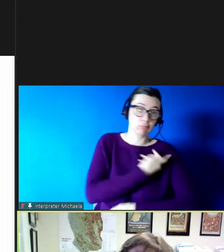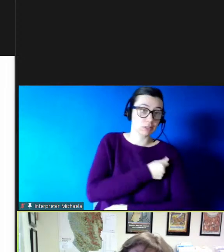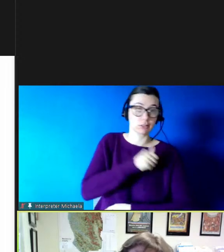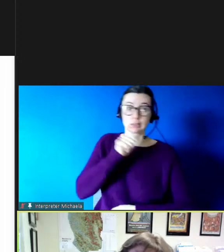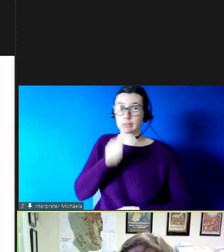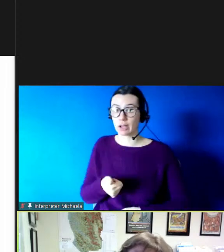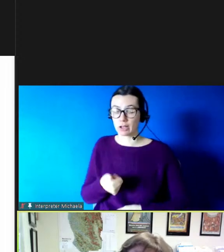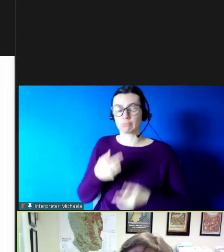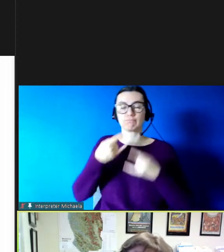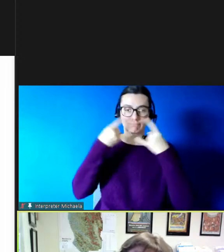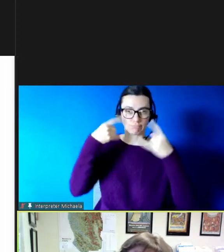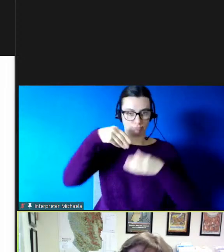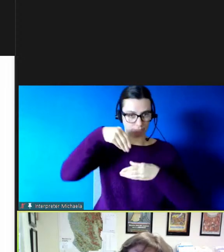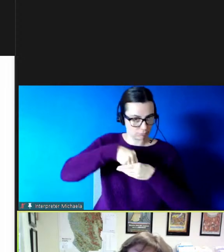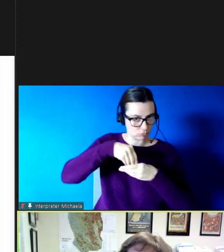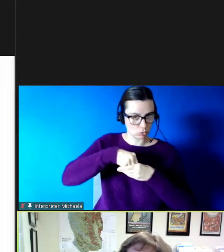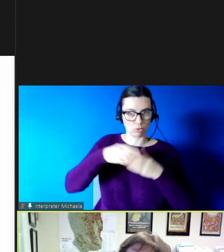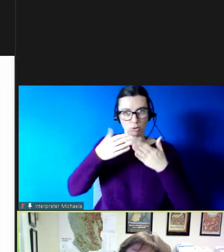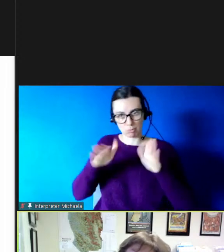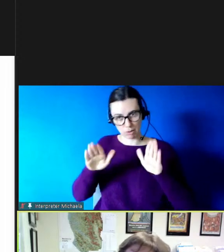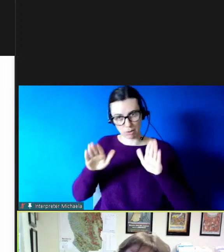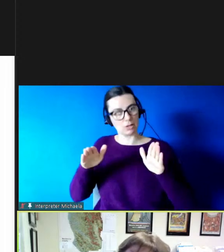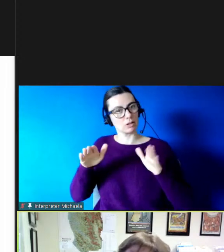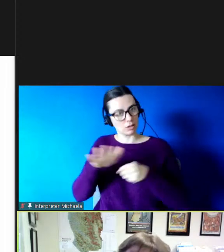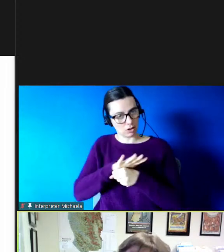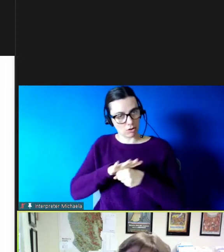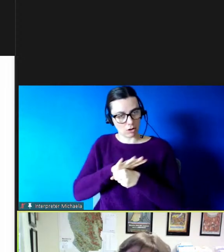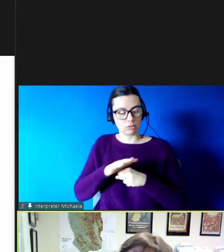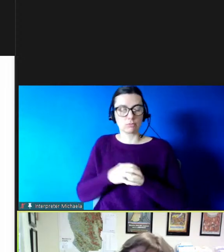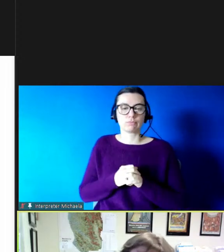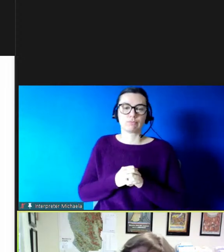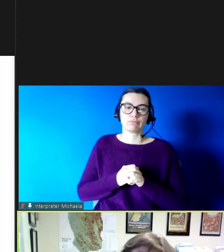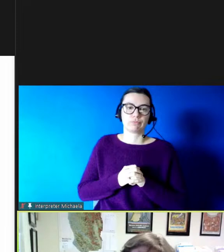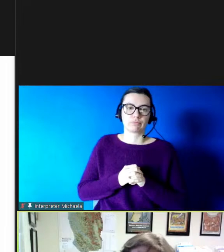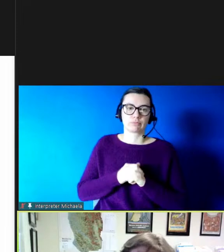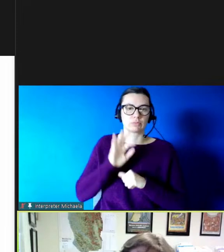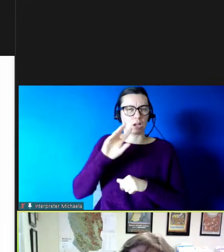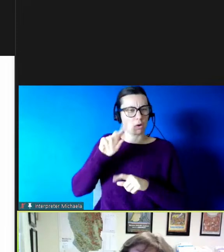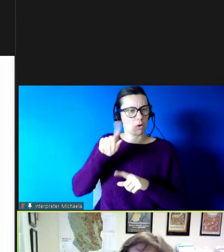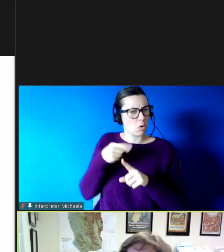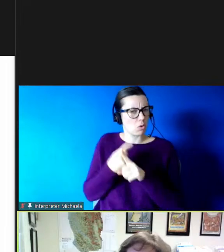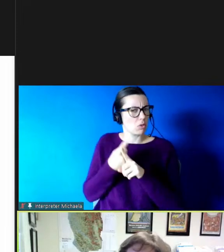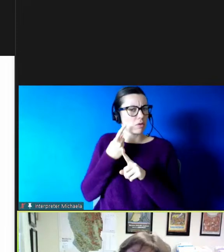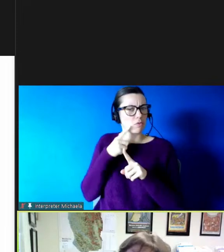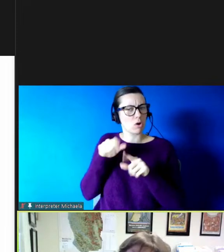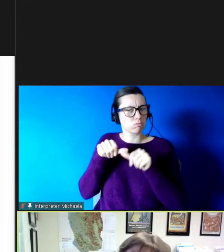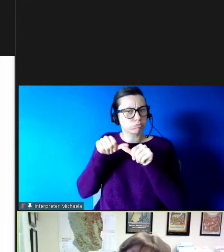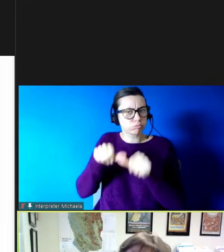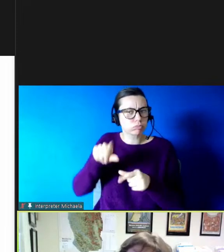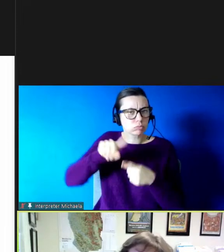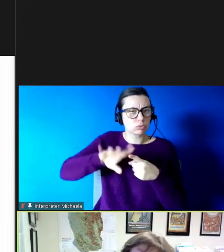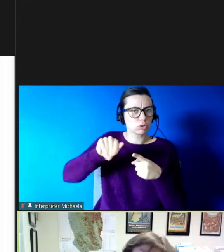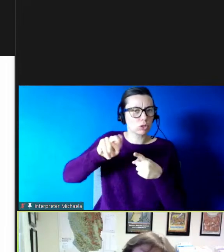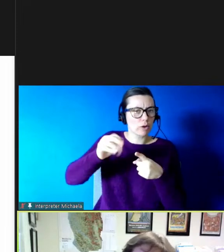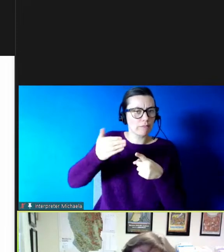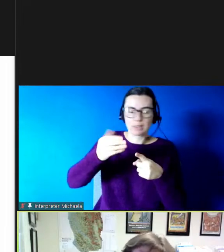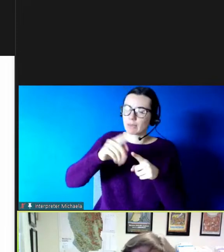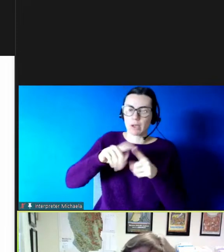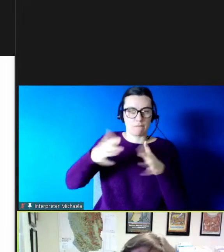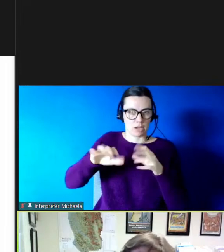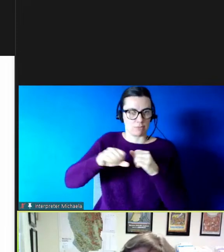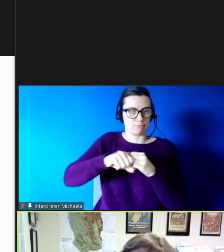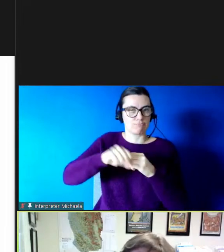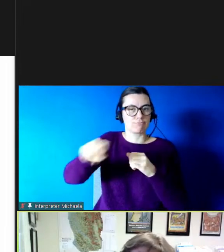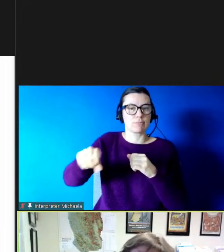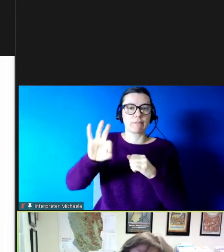mask indoors in public spaces. And this was only to go till January 15th, but it has been extended to